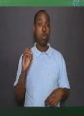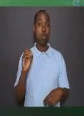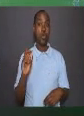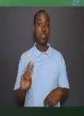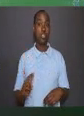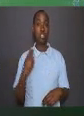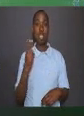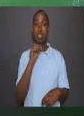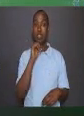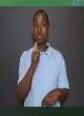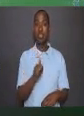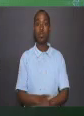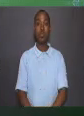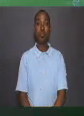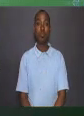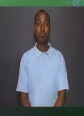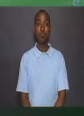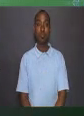require oxygen.